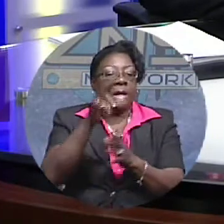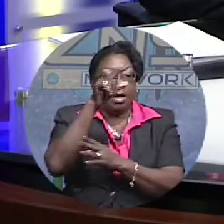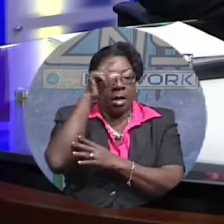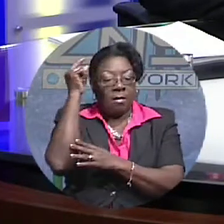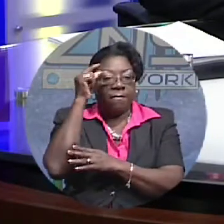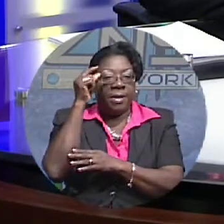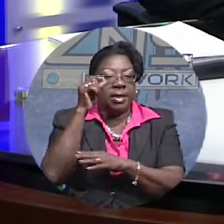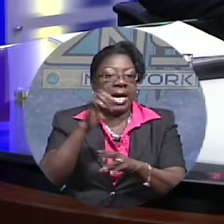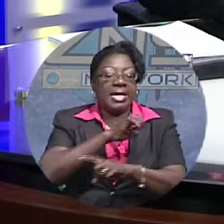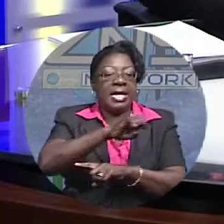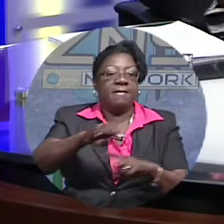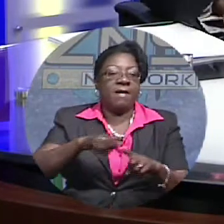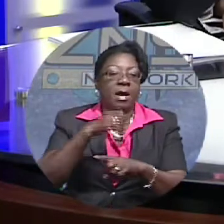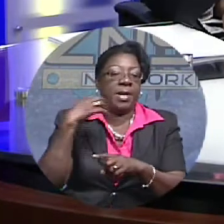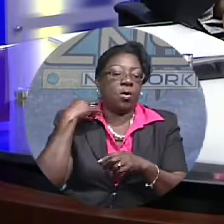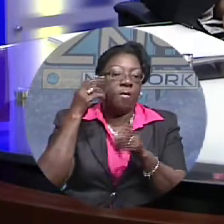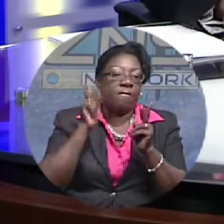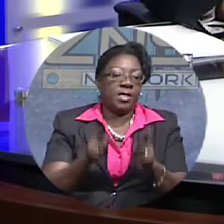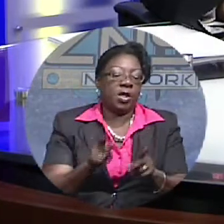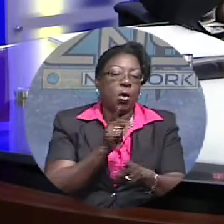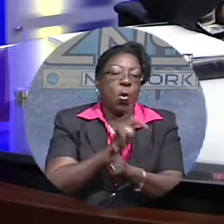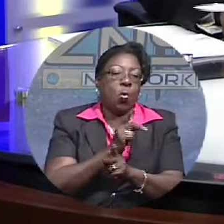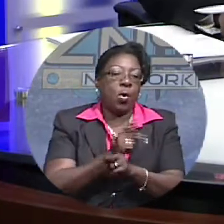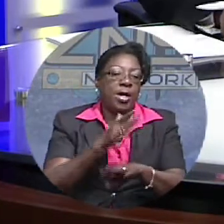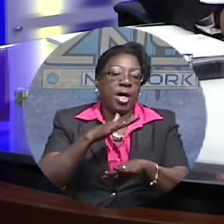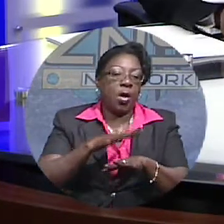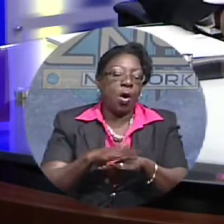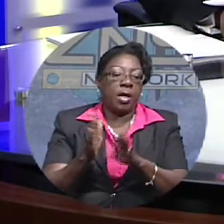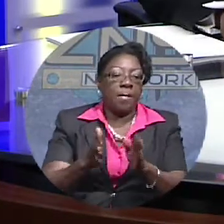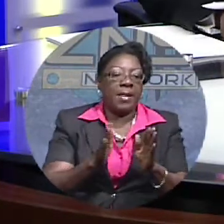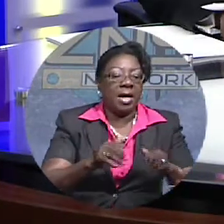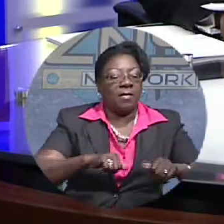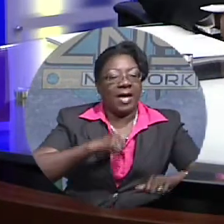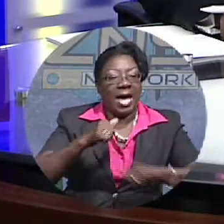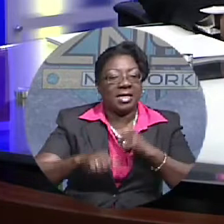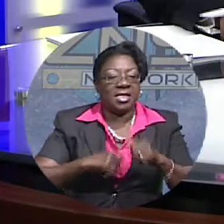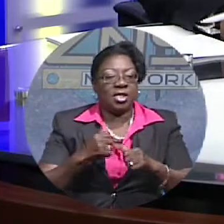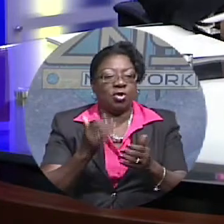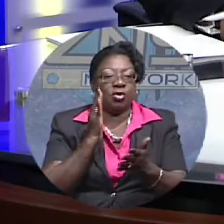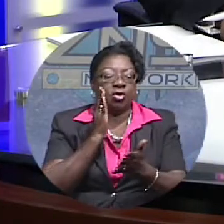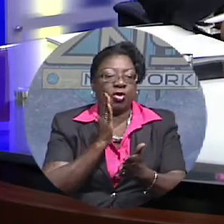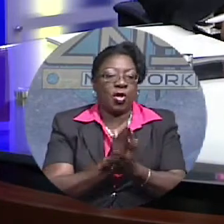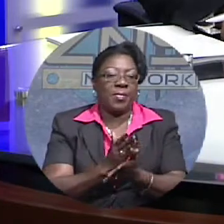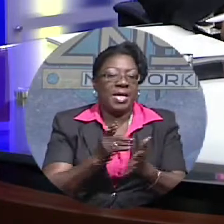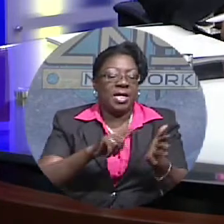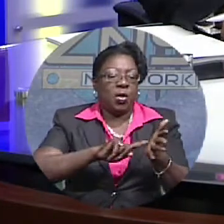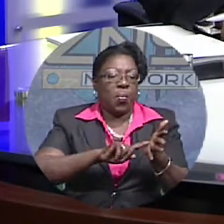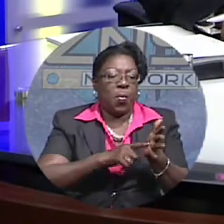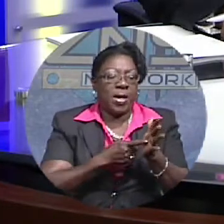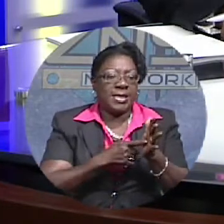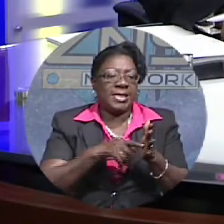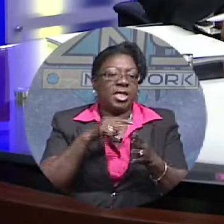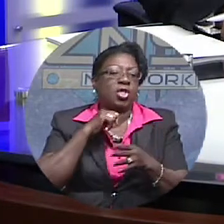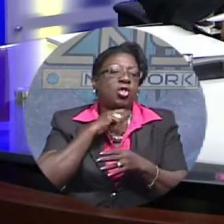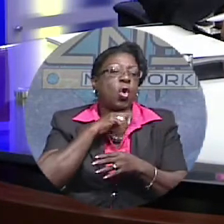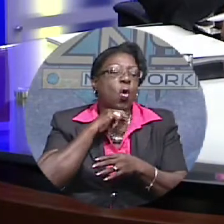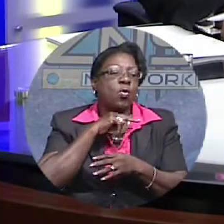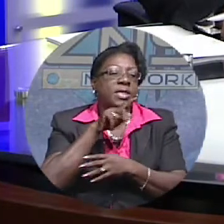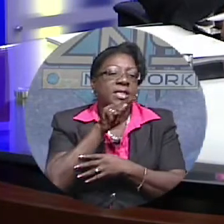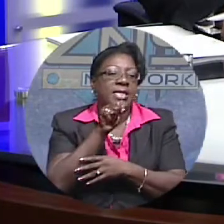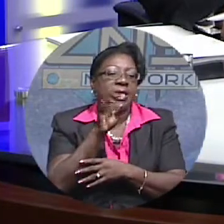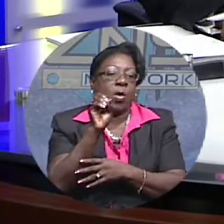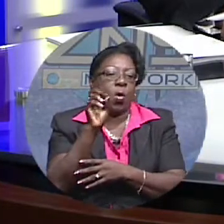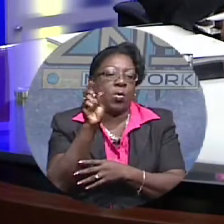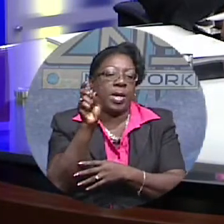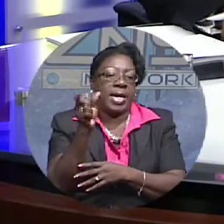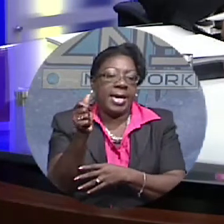Government and environmental officials working on the plan of action to tackle the emergence of the poisonous and deadly cane toad. It was first reported last